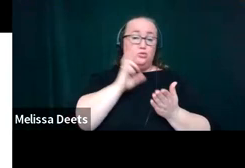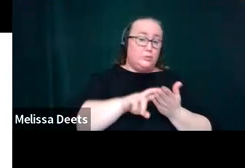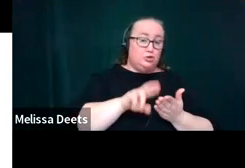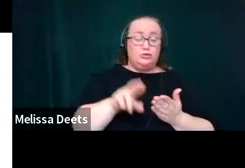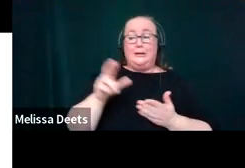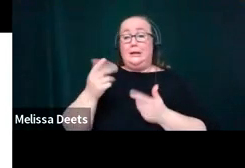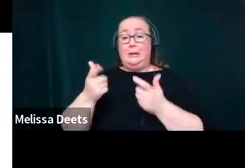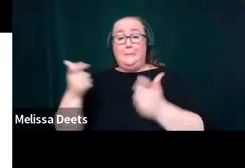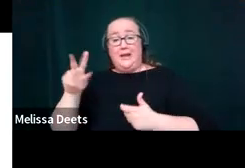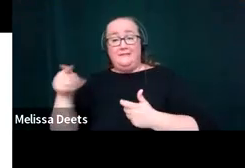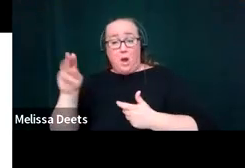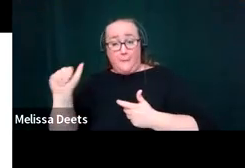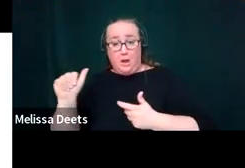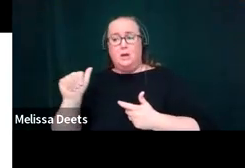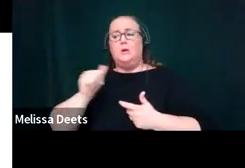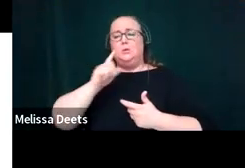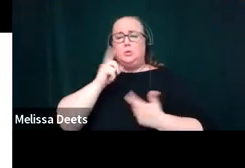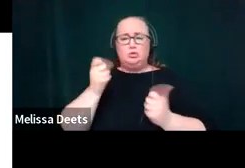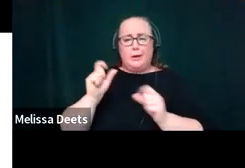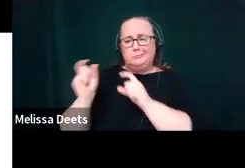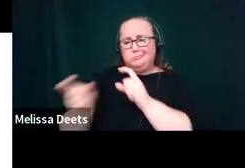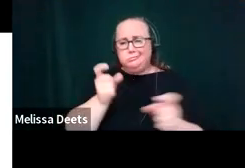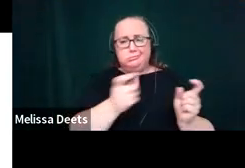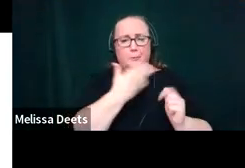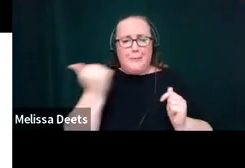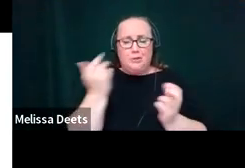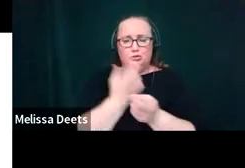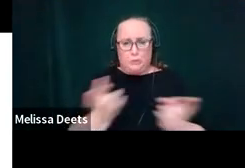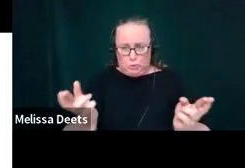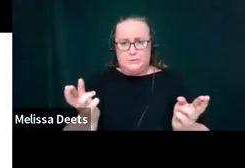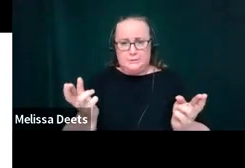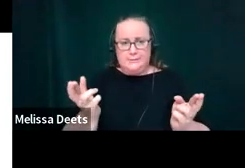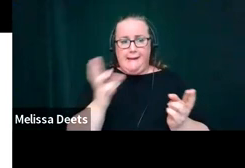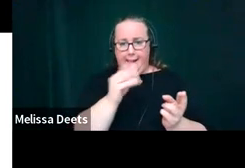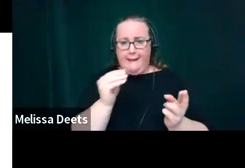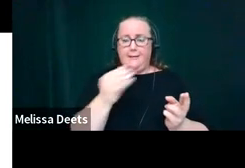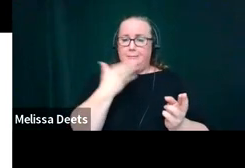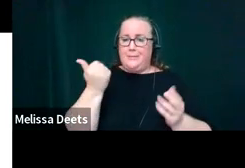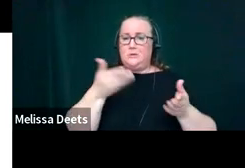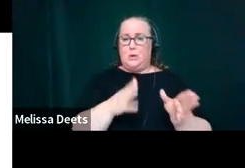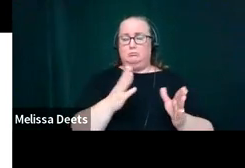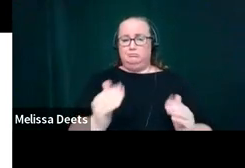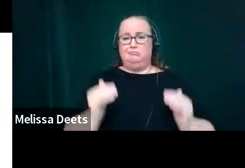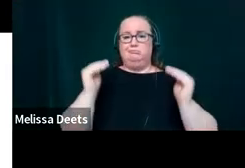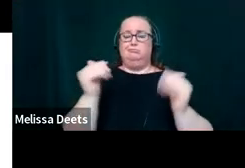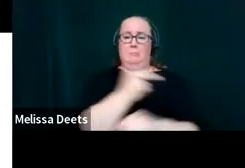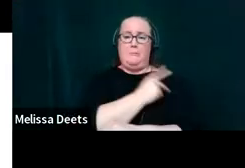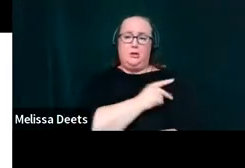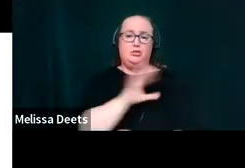find the best way to allocate their resources and also the best way to advance patient care.